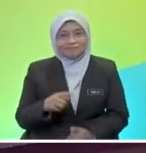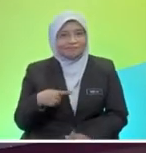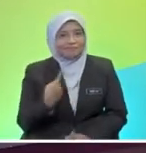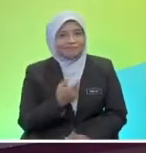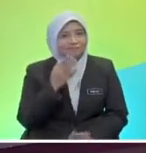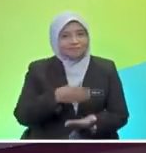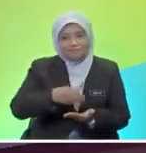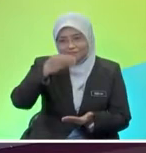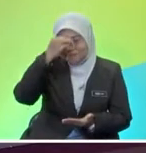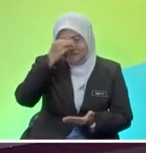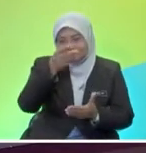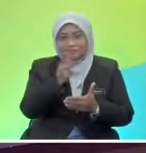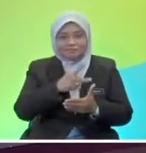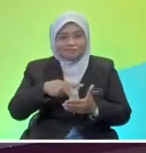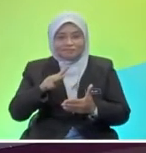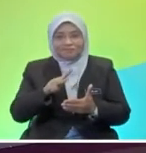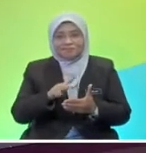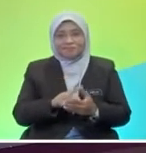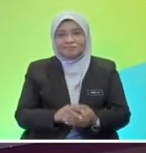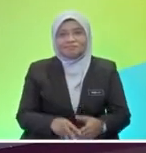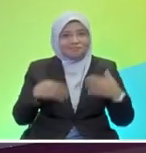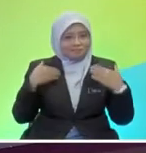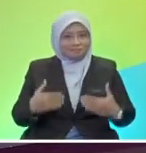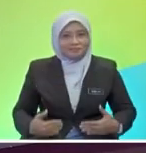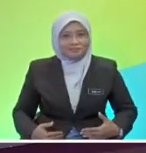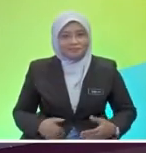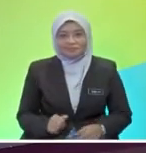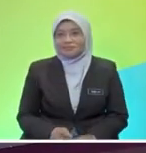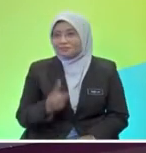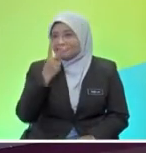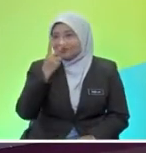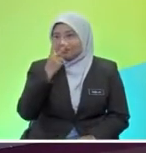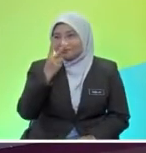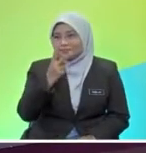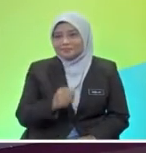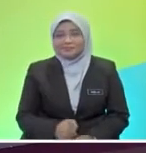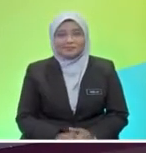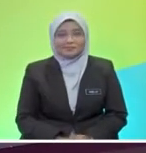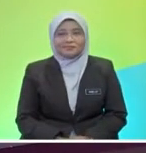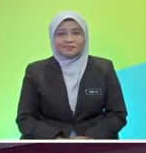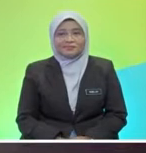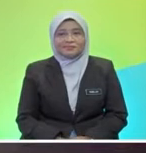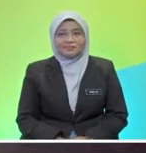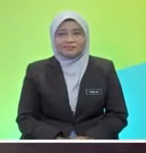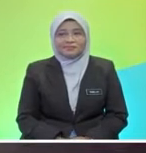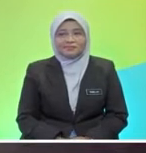the body parts. Okay. Let's look at the body parts. Okay? Mm-hmm. Okay.